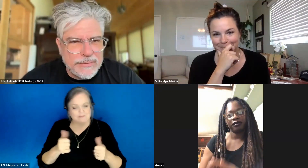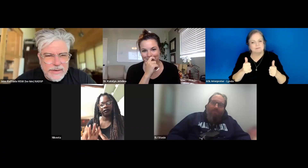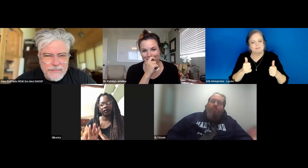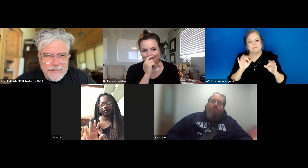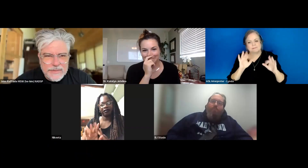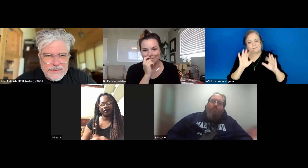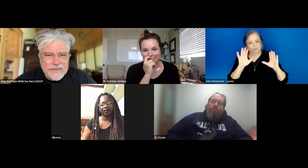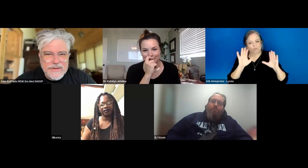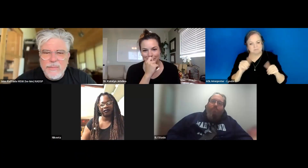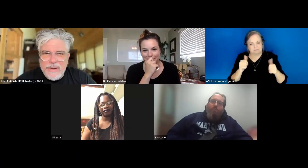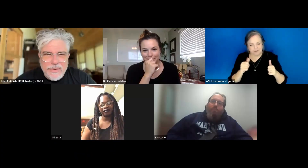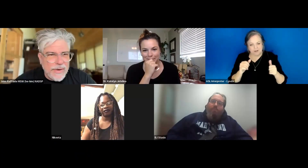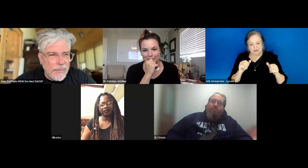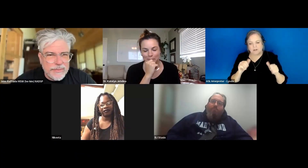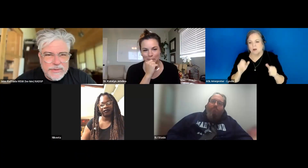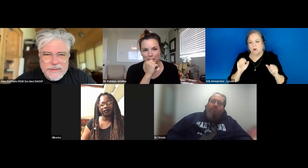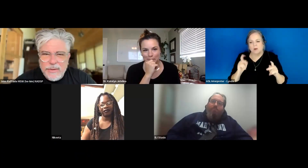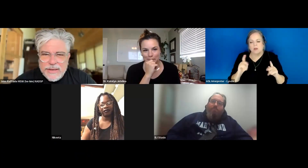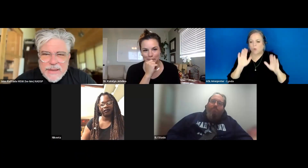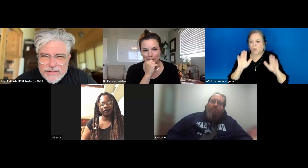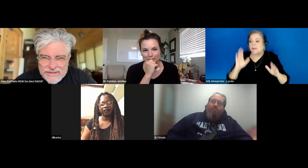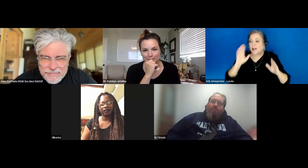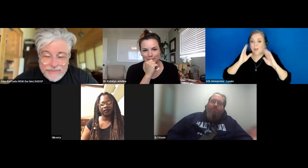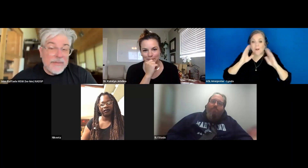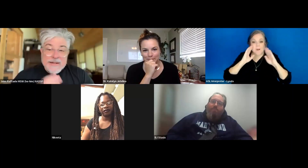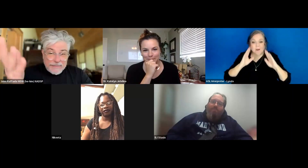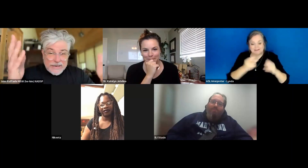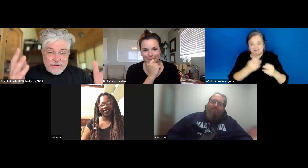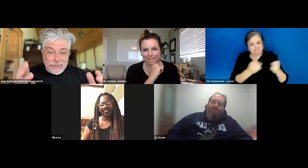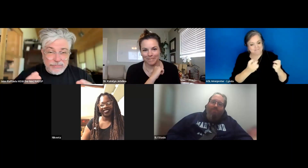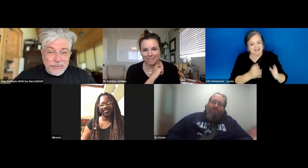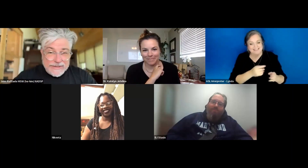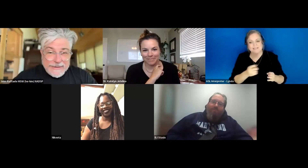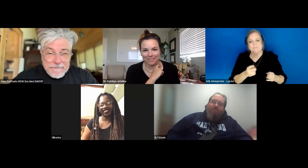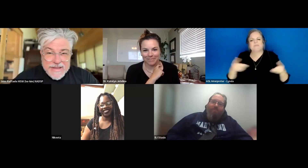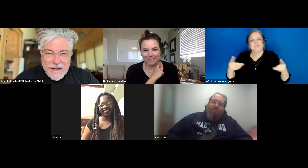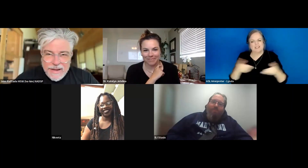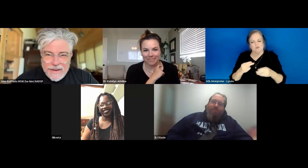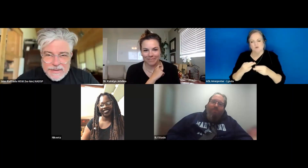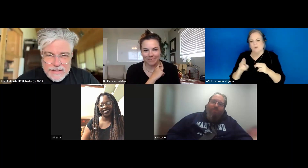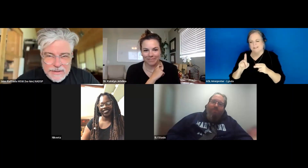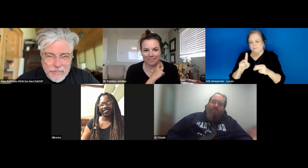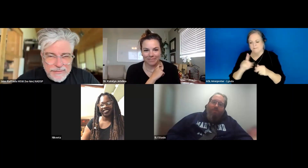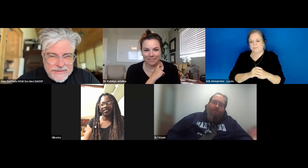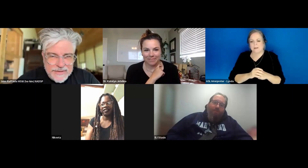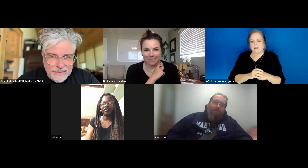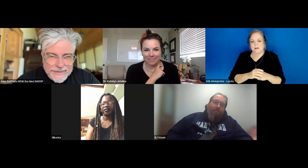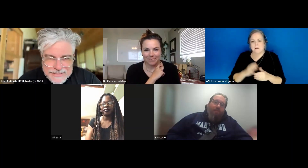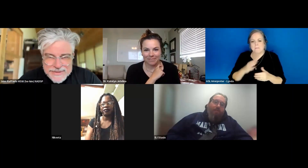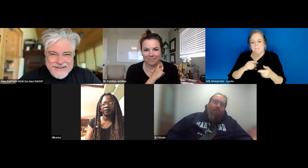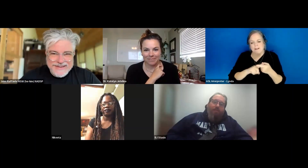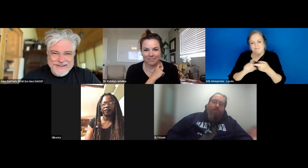Wow. There we go. All right, wonderful. Hello, esteemed panelists. Let me introduce real quickly my friends